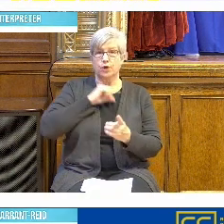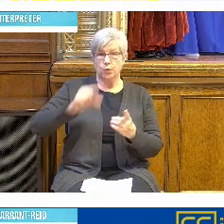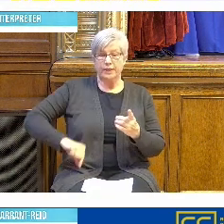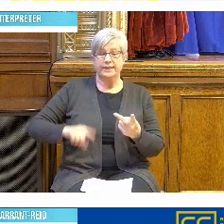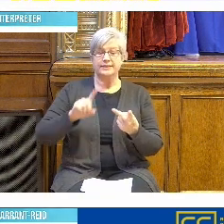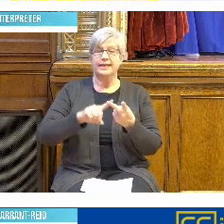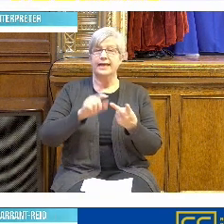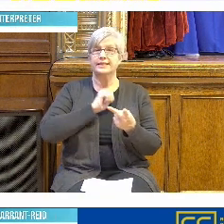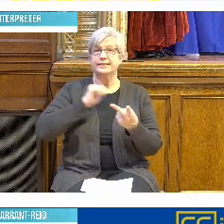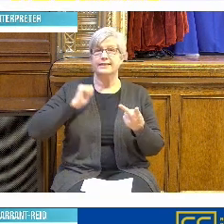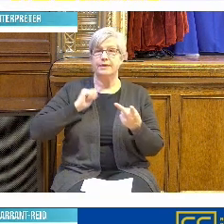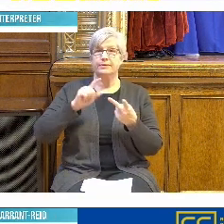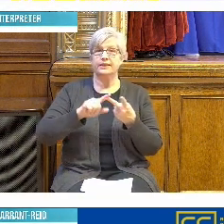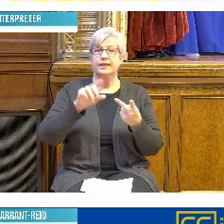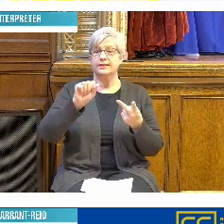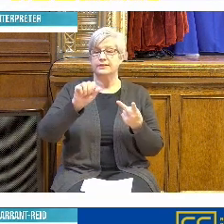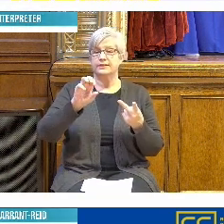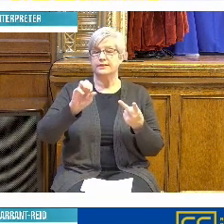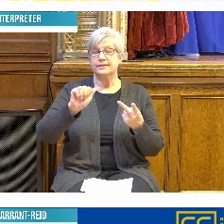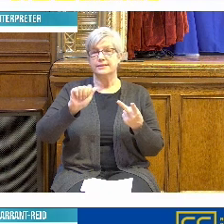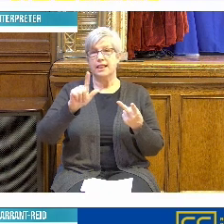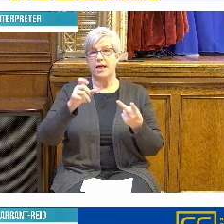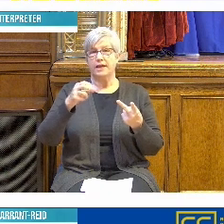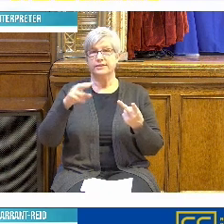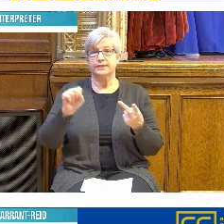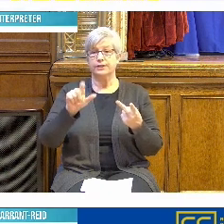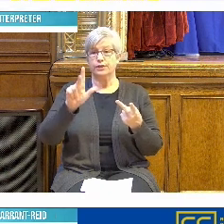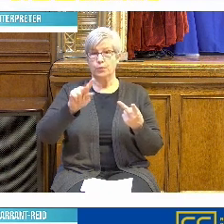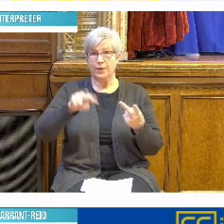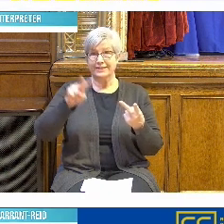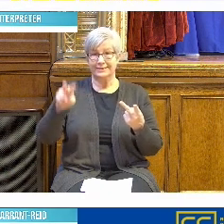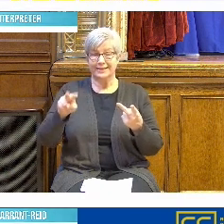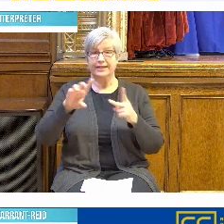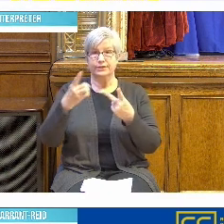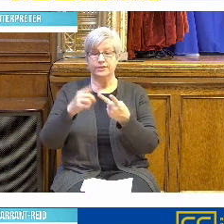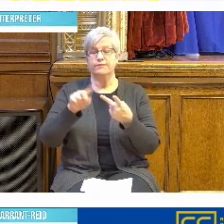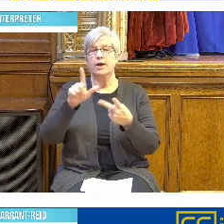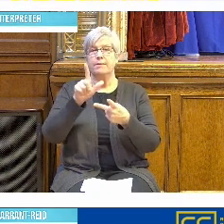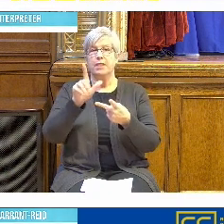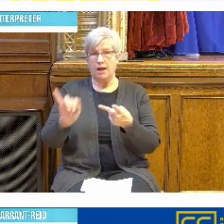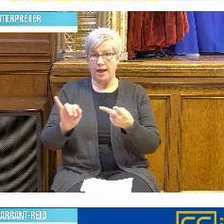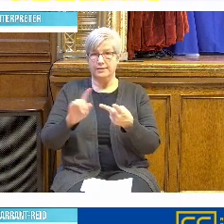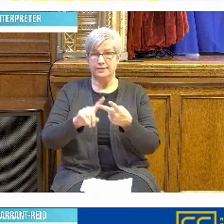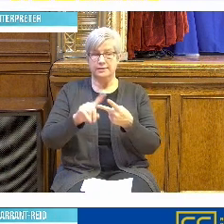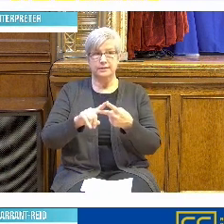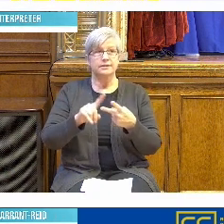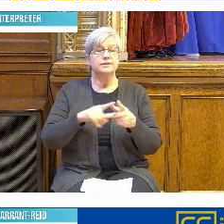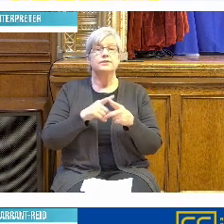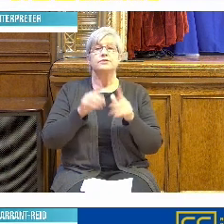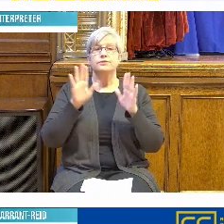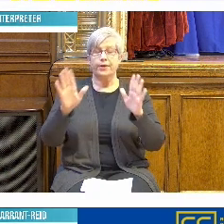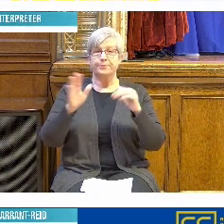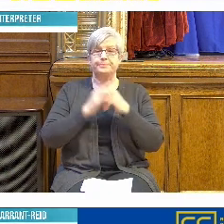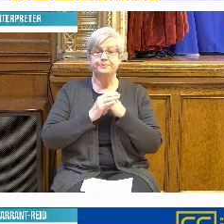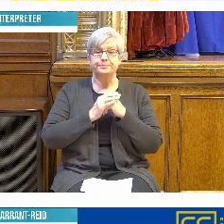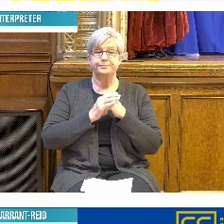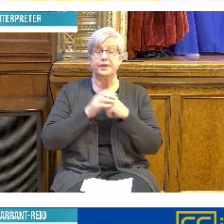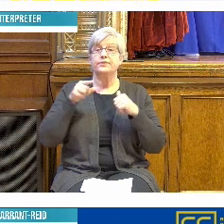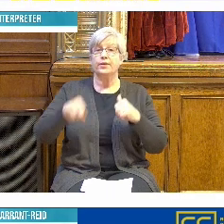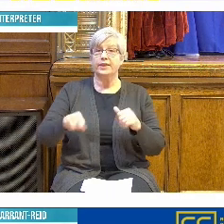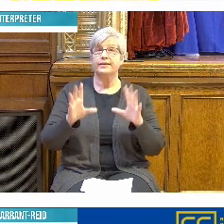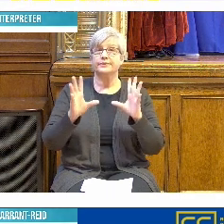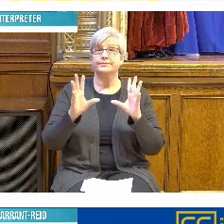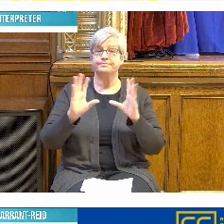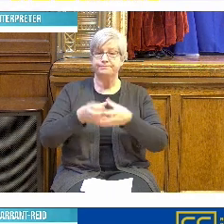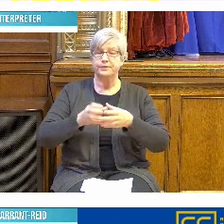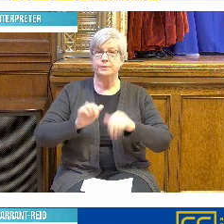Assemblymember Salages in the 22nd District, and she serves Long Island. So the commission was established, as we said,